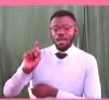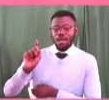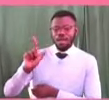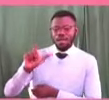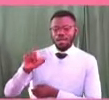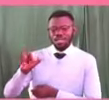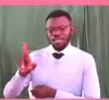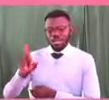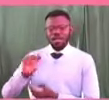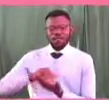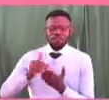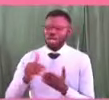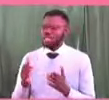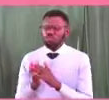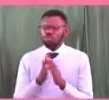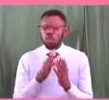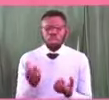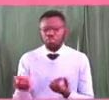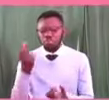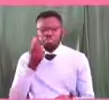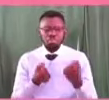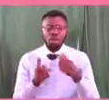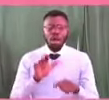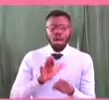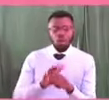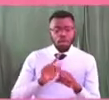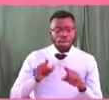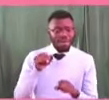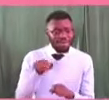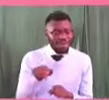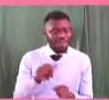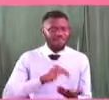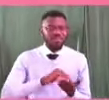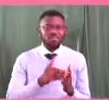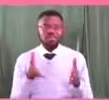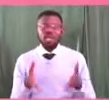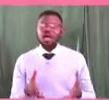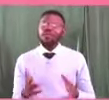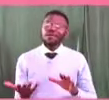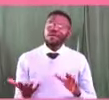has been said about the Hustler Fund. This is a fund that is now about